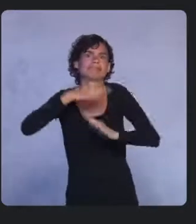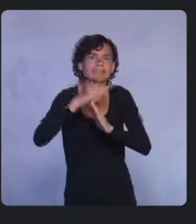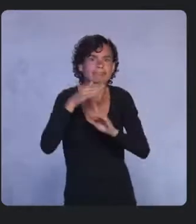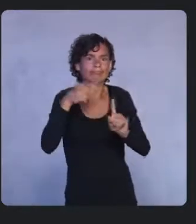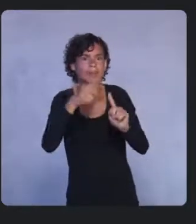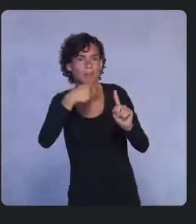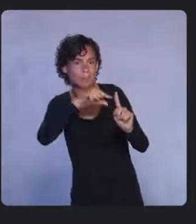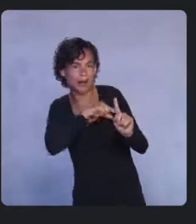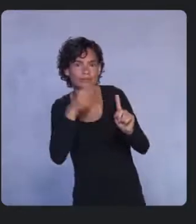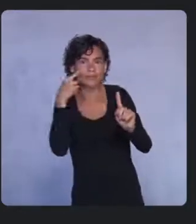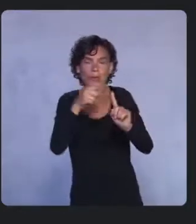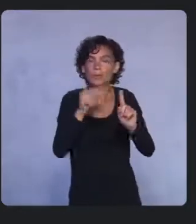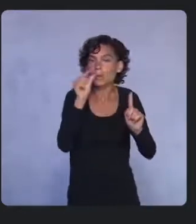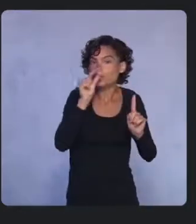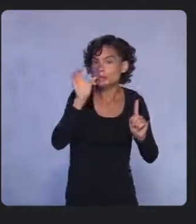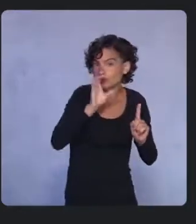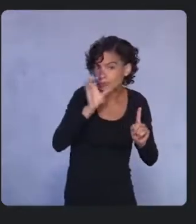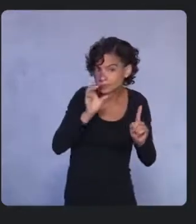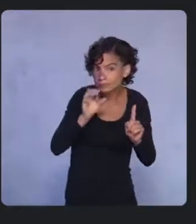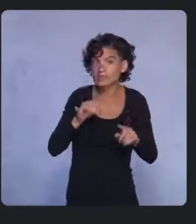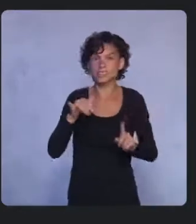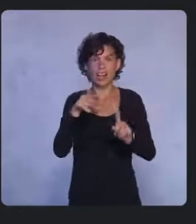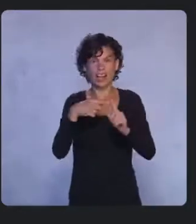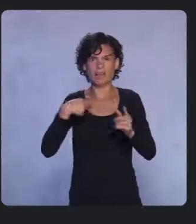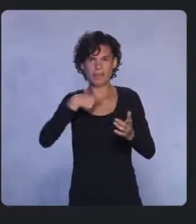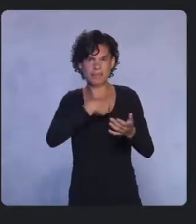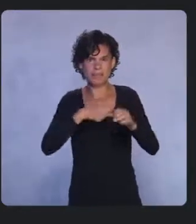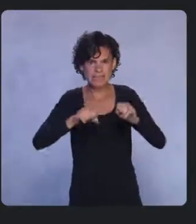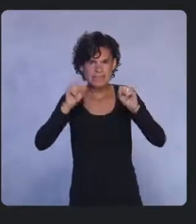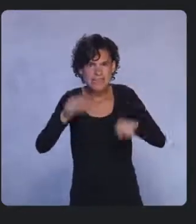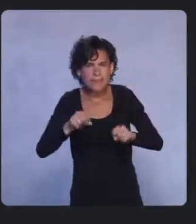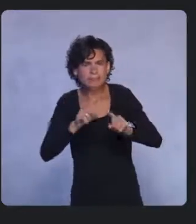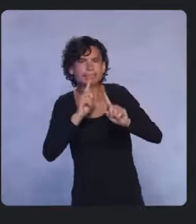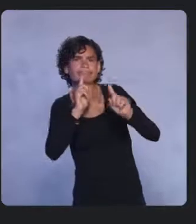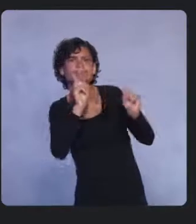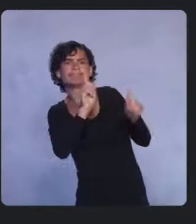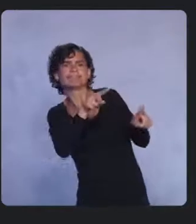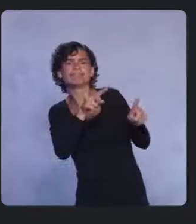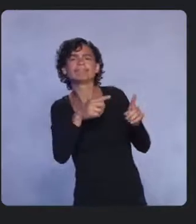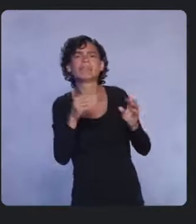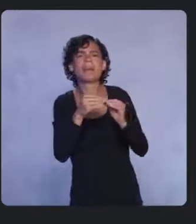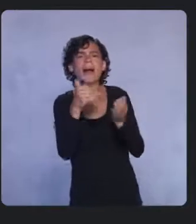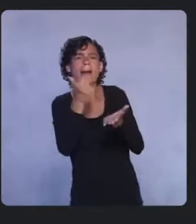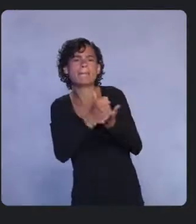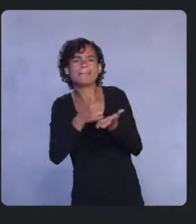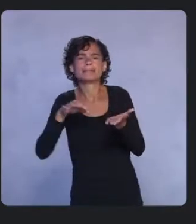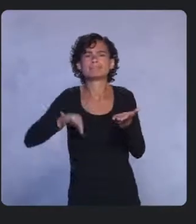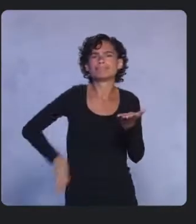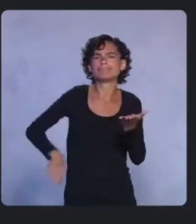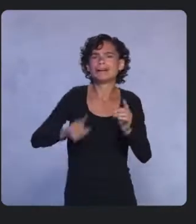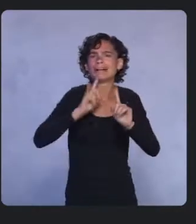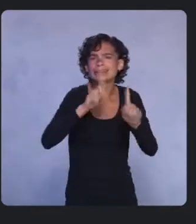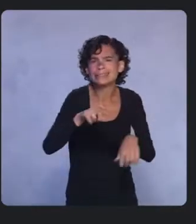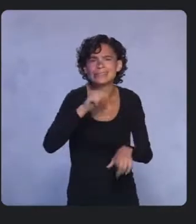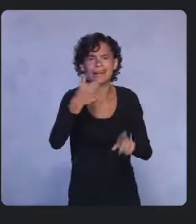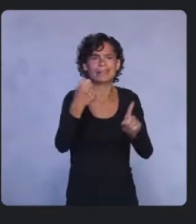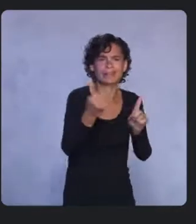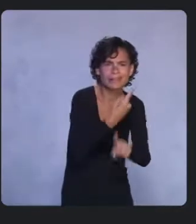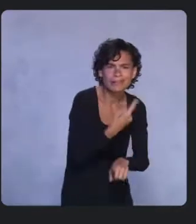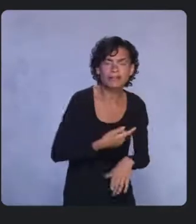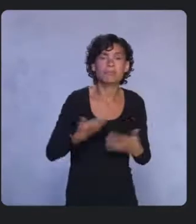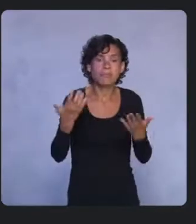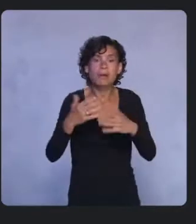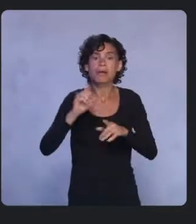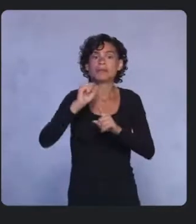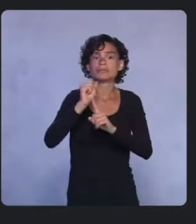Search, and enabling us to respond to queries with more helpful answers. In this case, realizing that the question